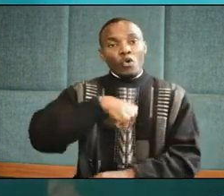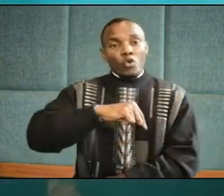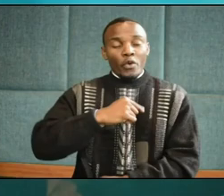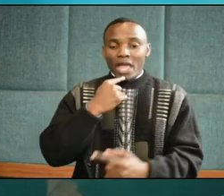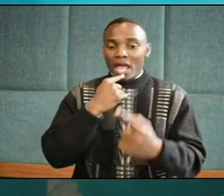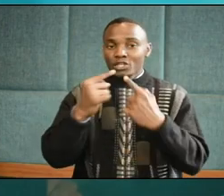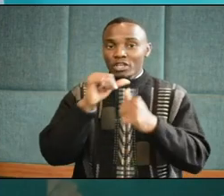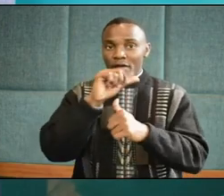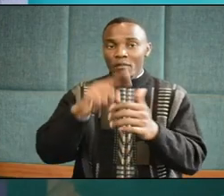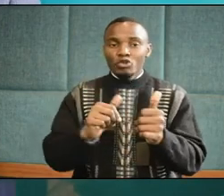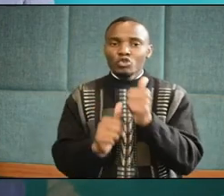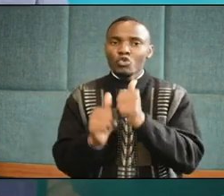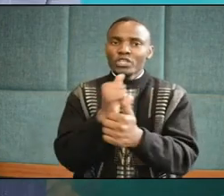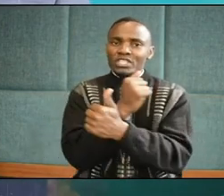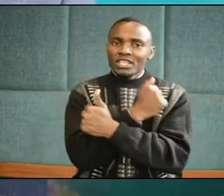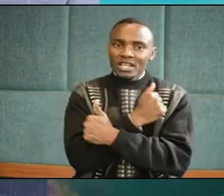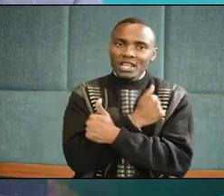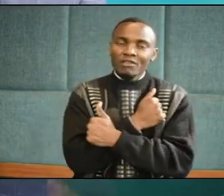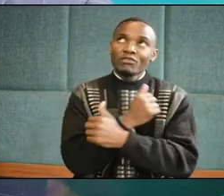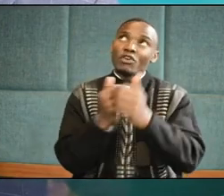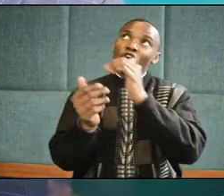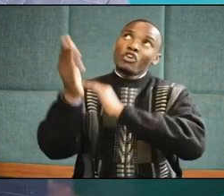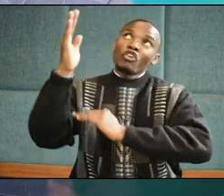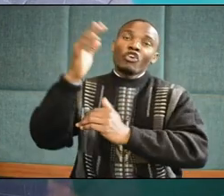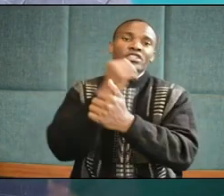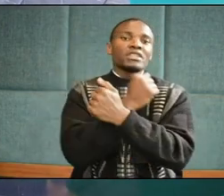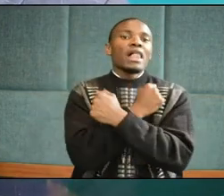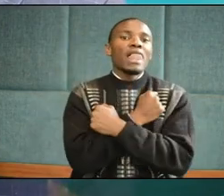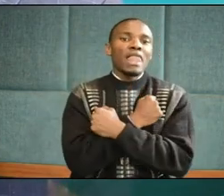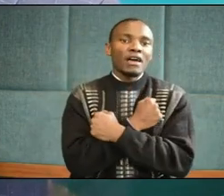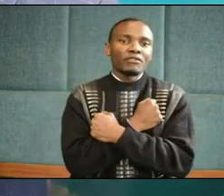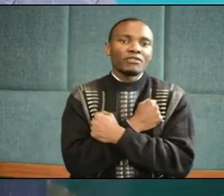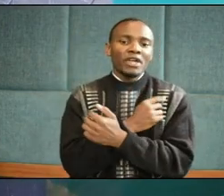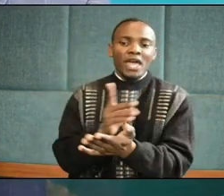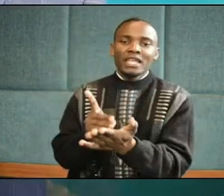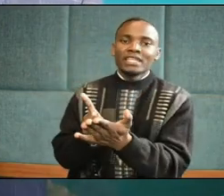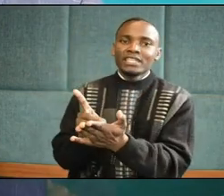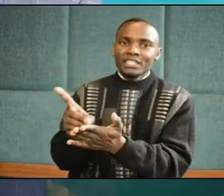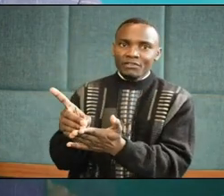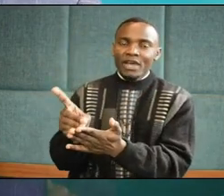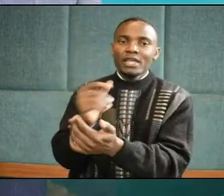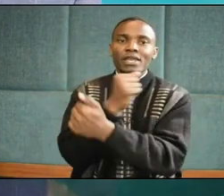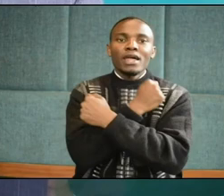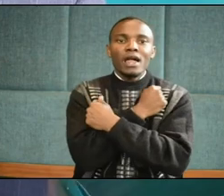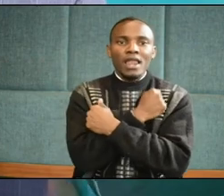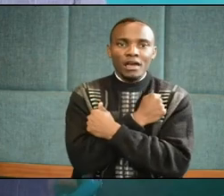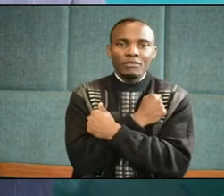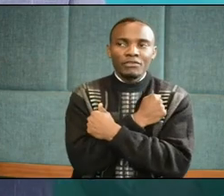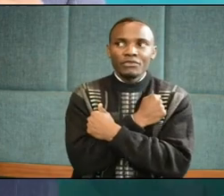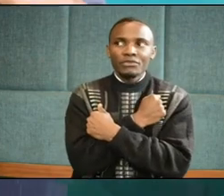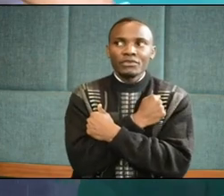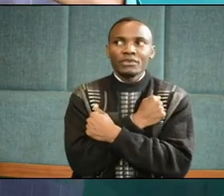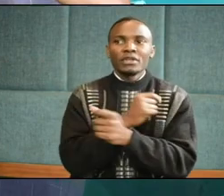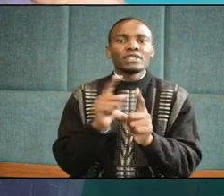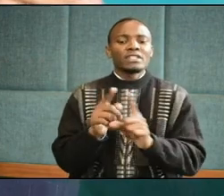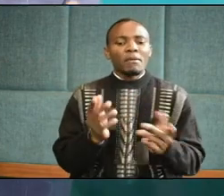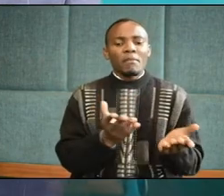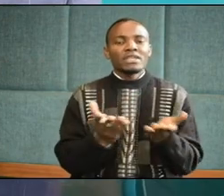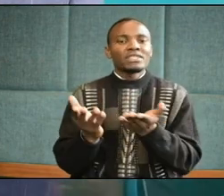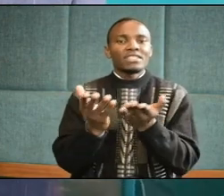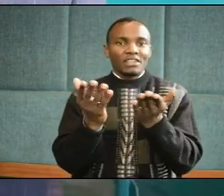talking of agape love, divine love,